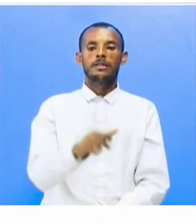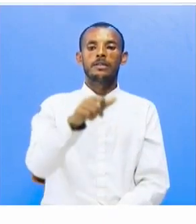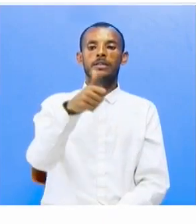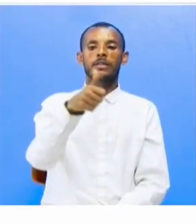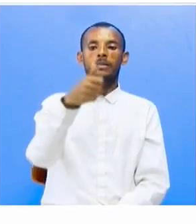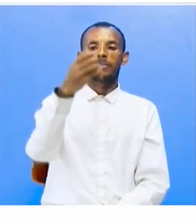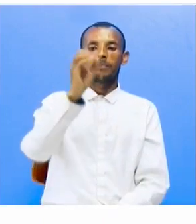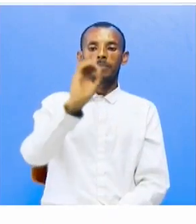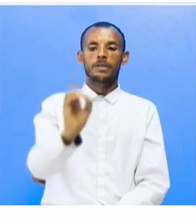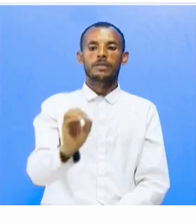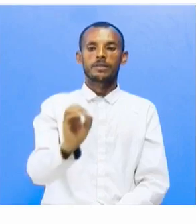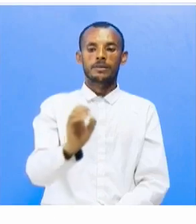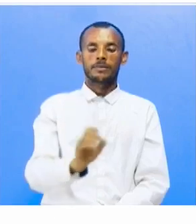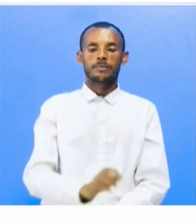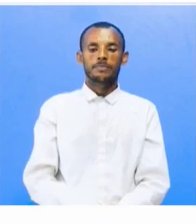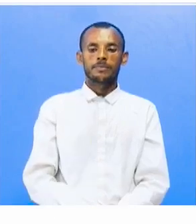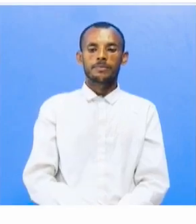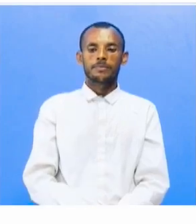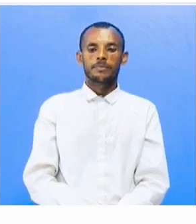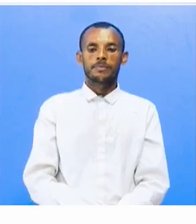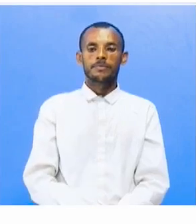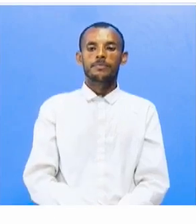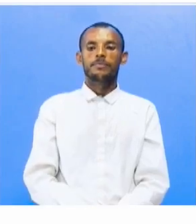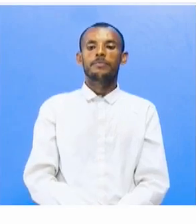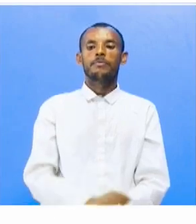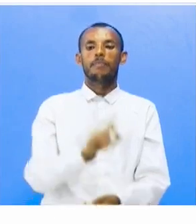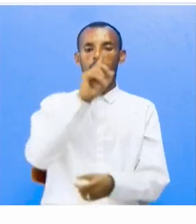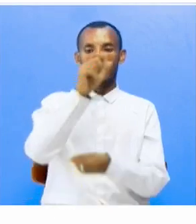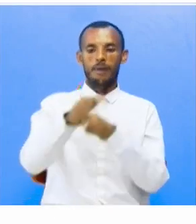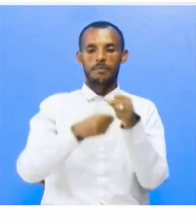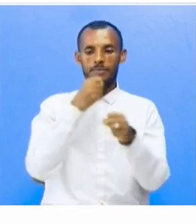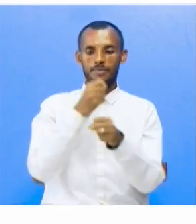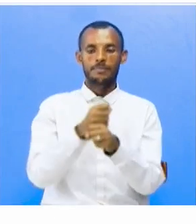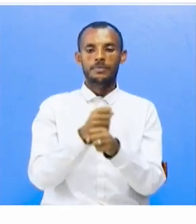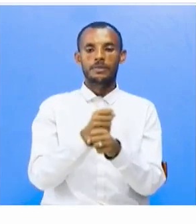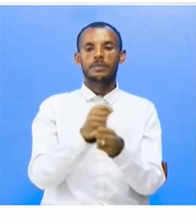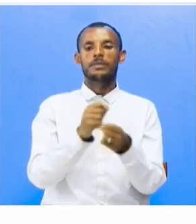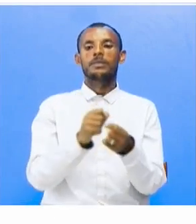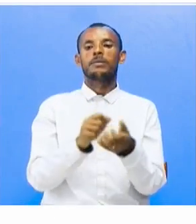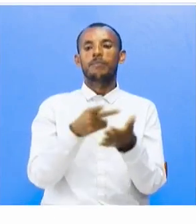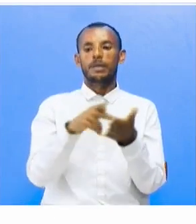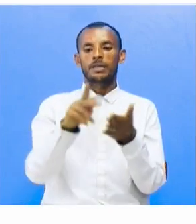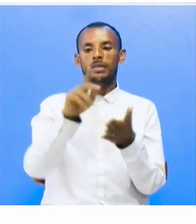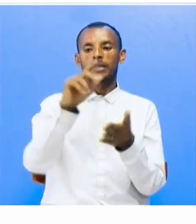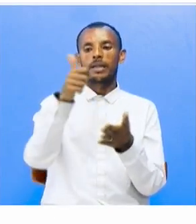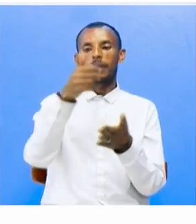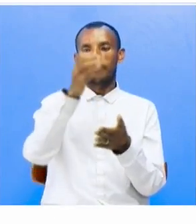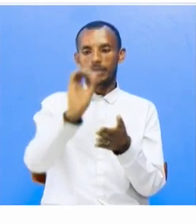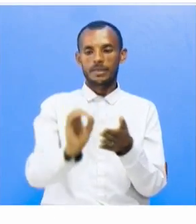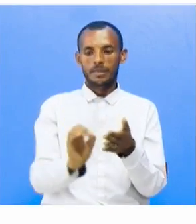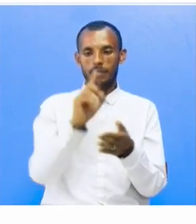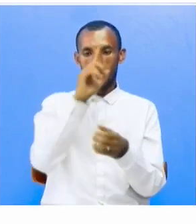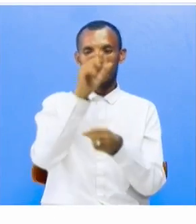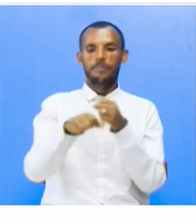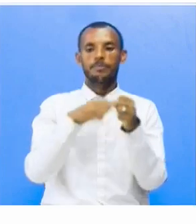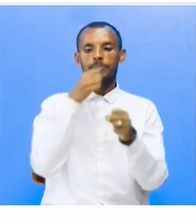10% per year. That pays simple interest 10% per